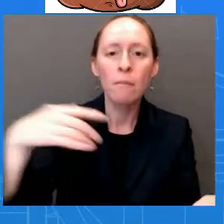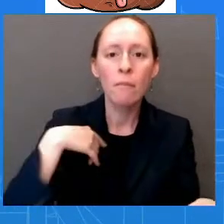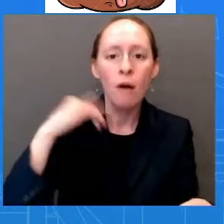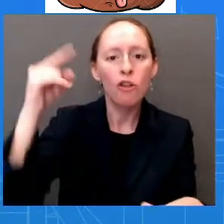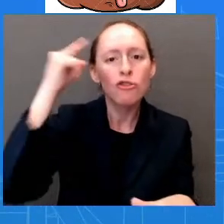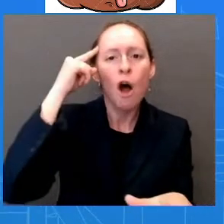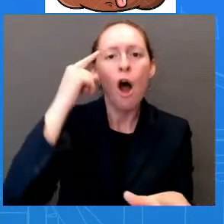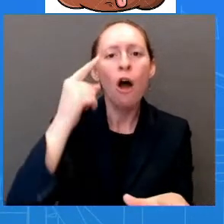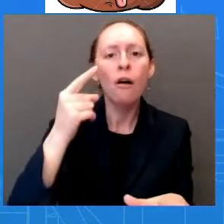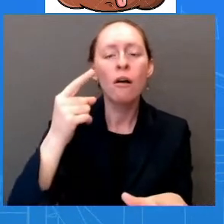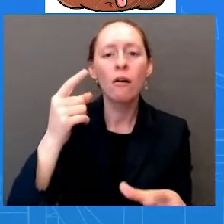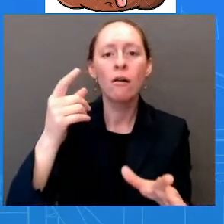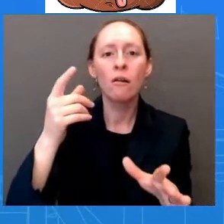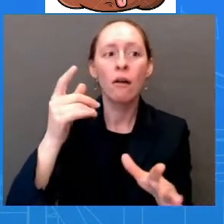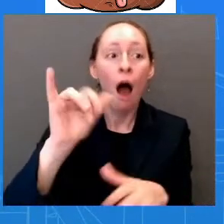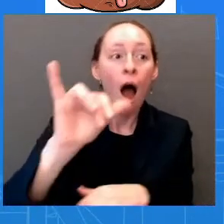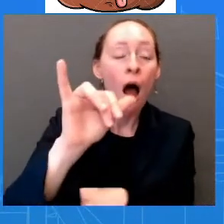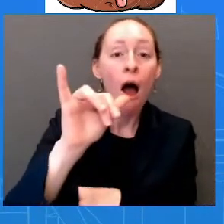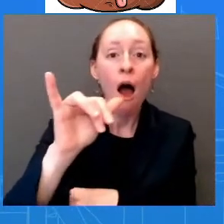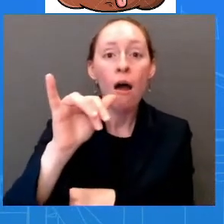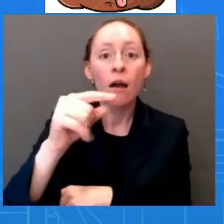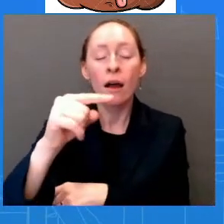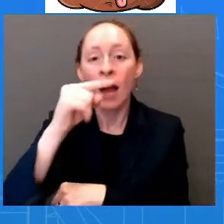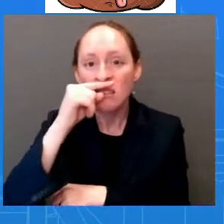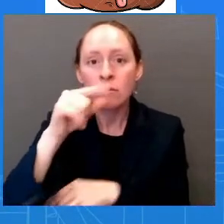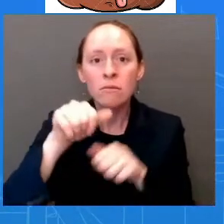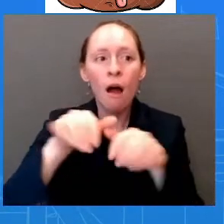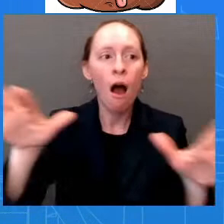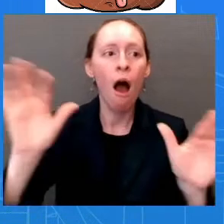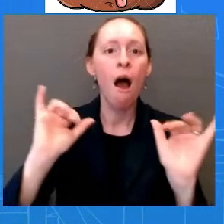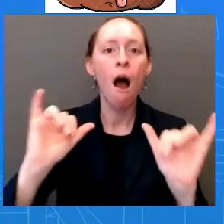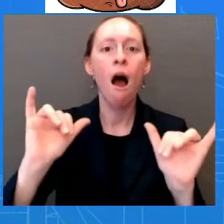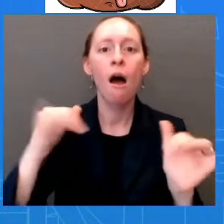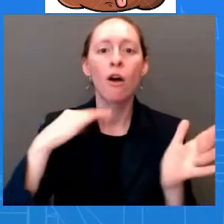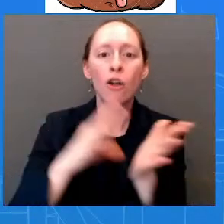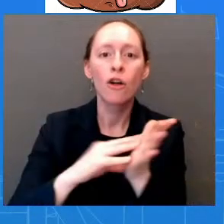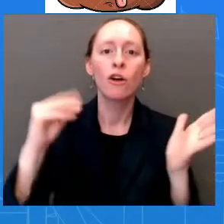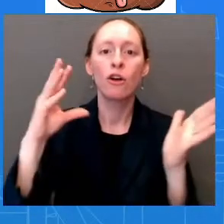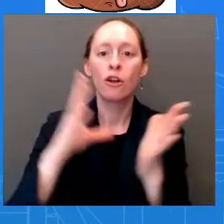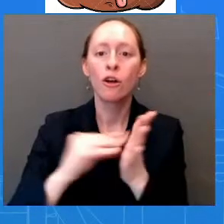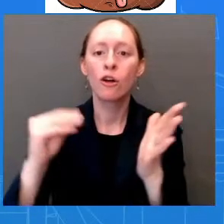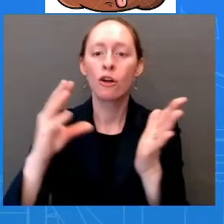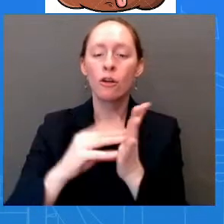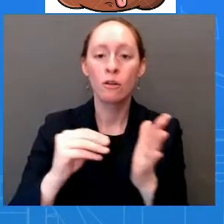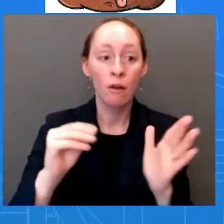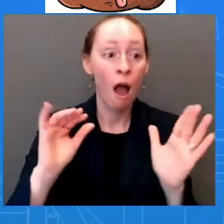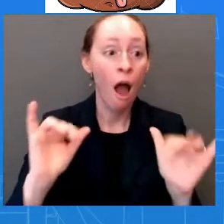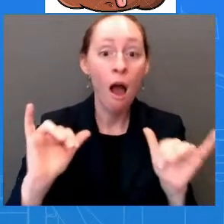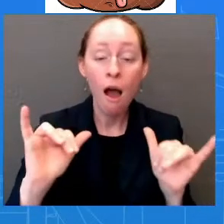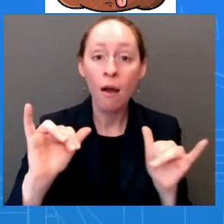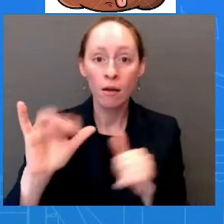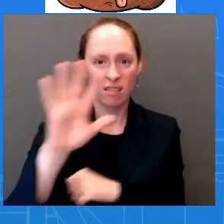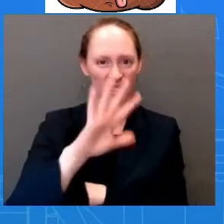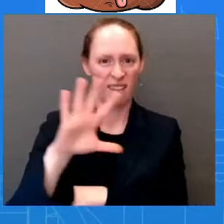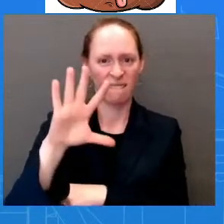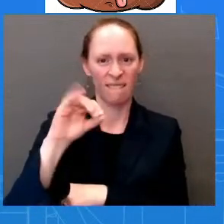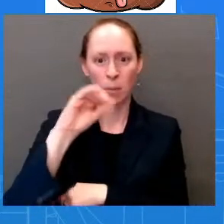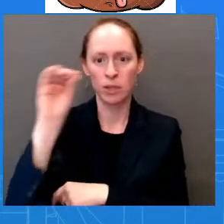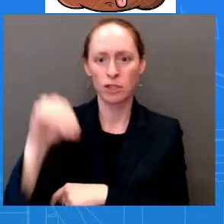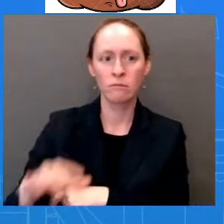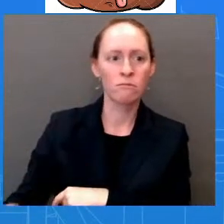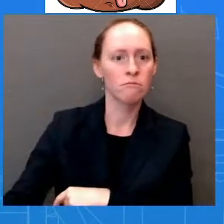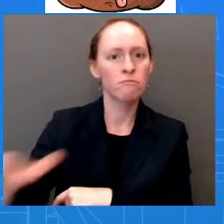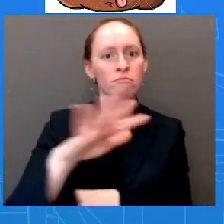who transmit it don't have any symptoms at all. So the recommendations that were based on what you knew in January, when you